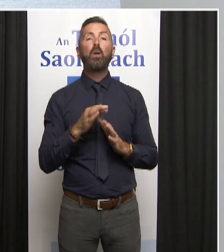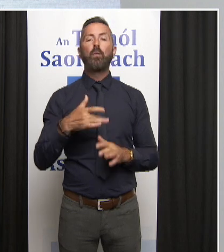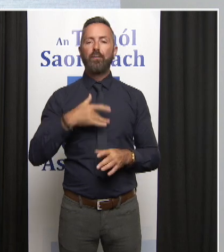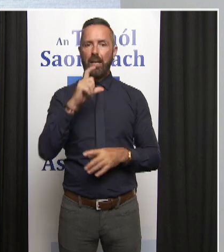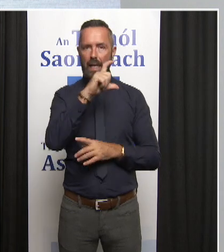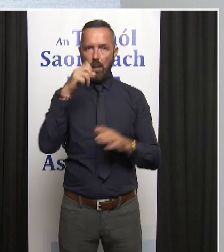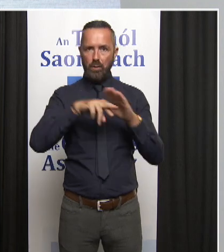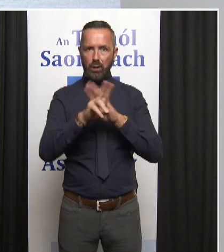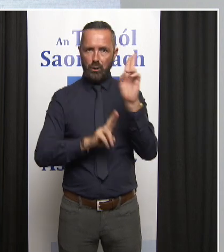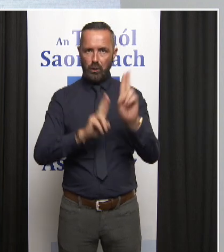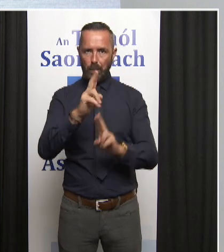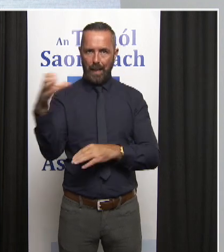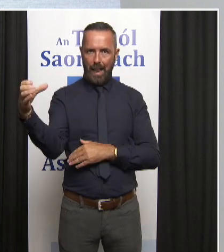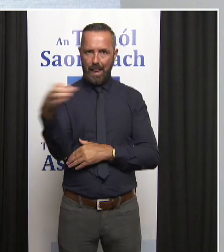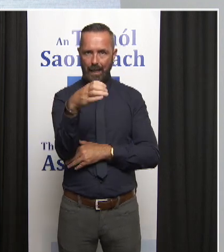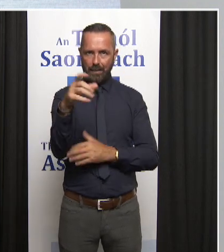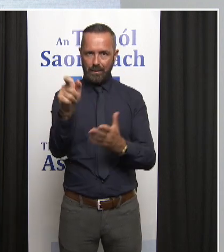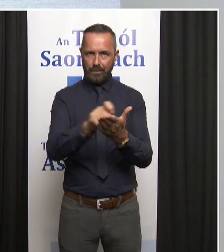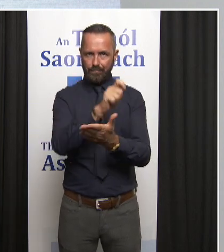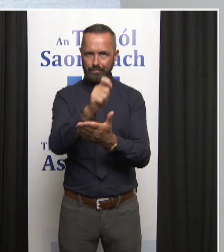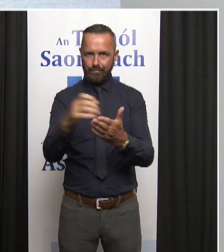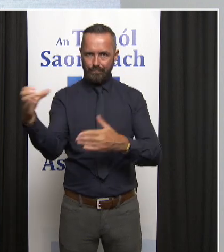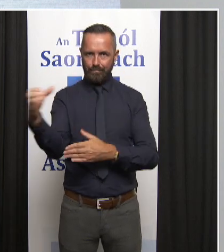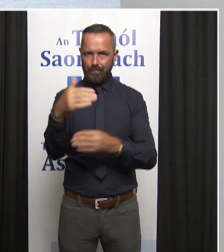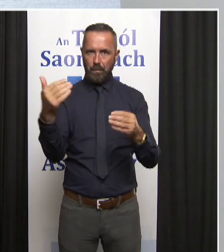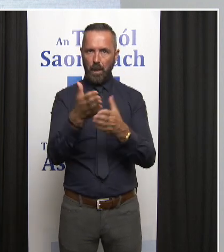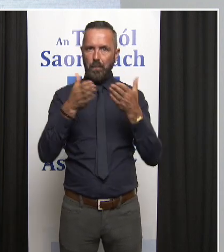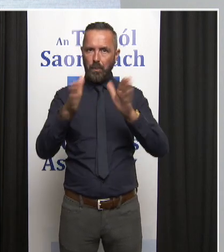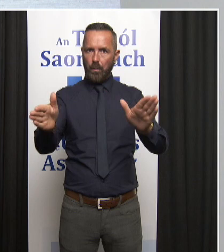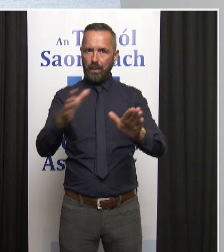councillors should be elected by the public, and then from the